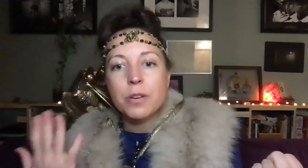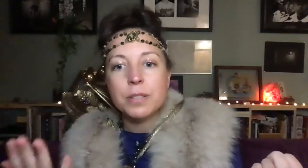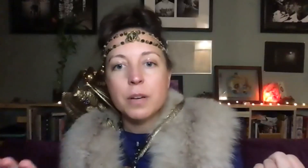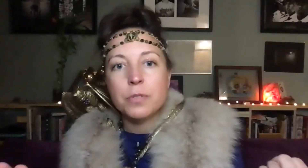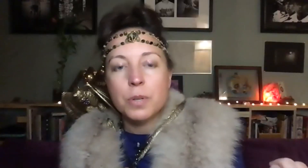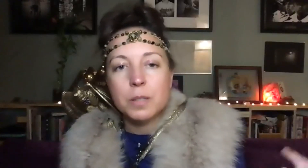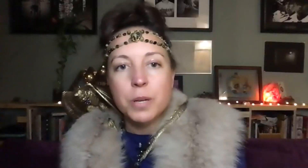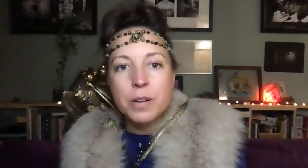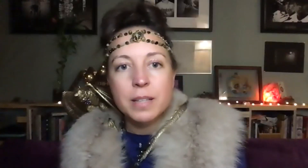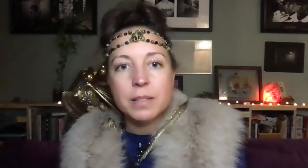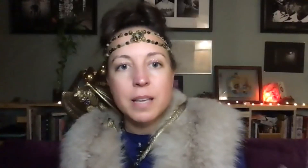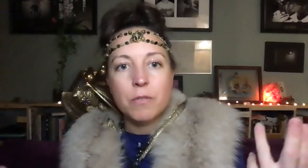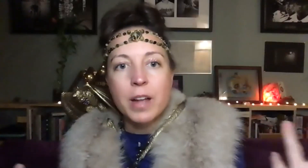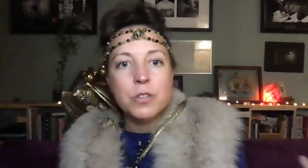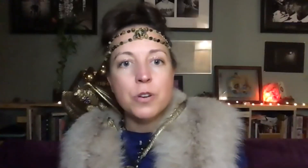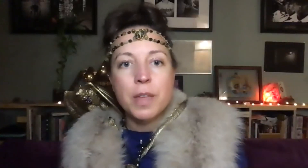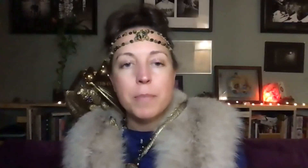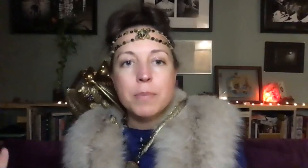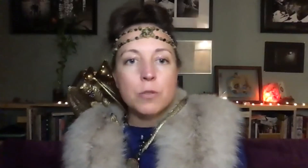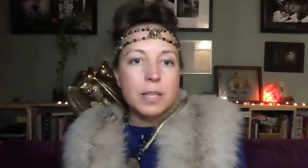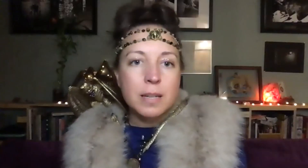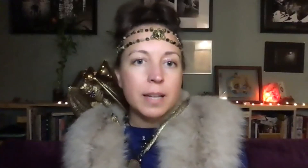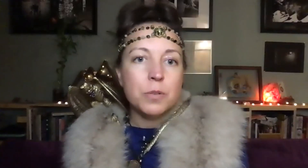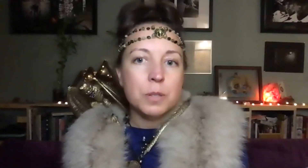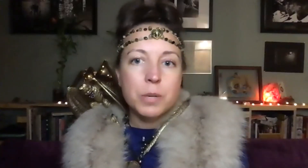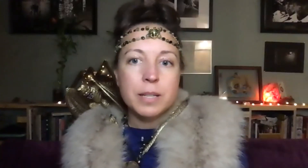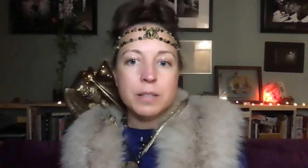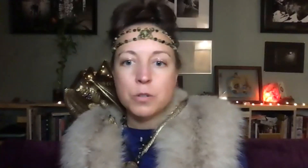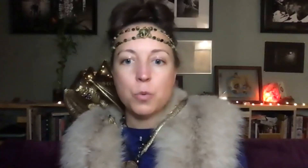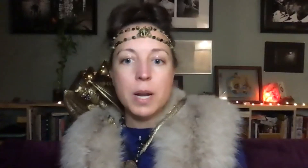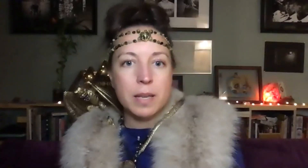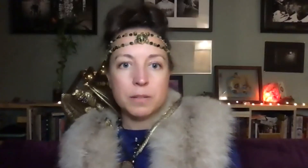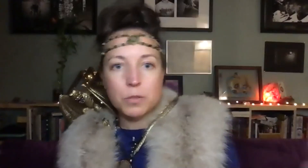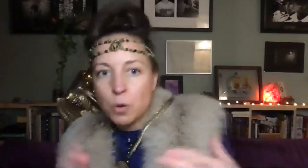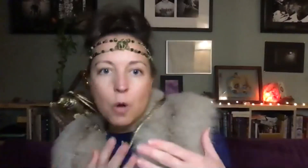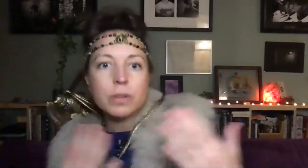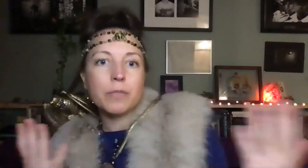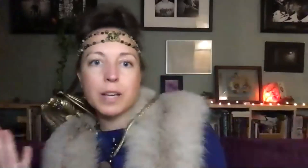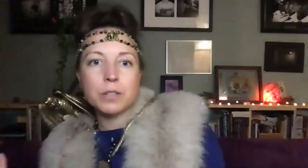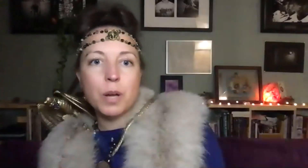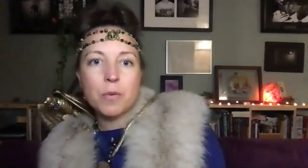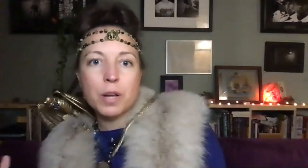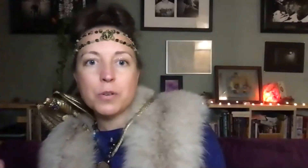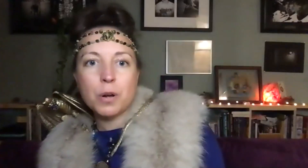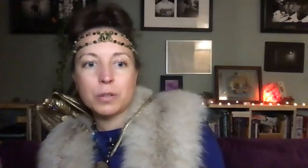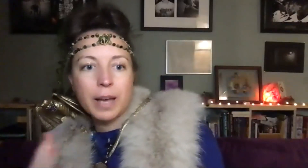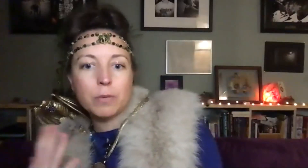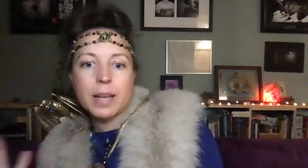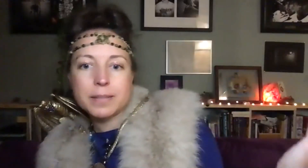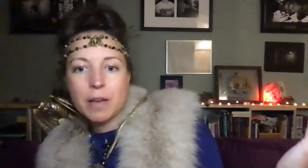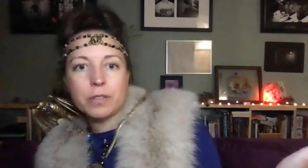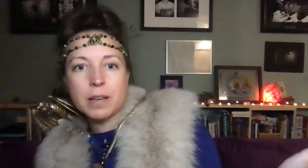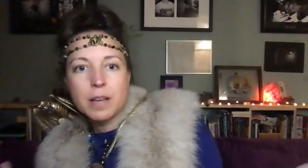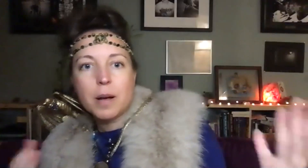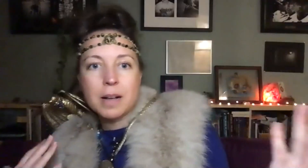allow yourself to experience the adventure that maybe you didn't get to experience in your 20s. So go live like a 21-year-old, like,